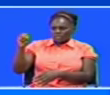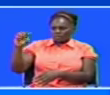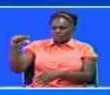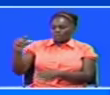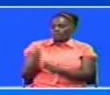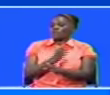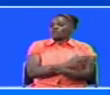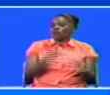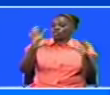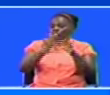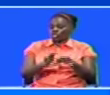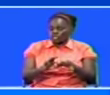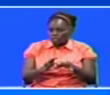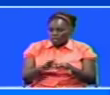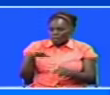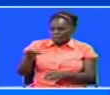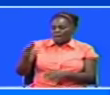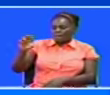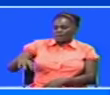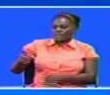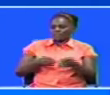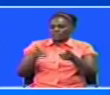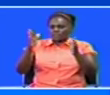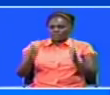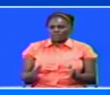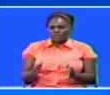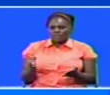Prior to joining Telkom Kenya, he was the marketing director